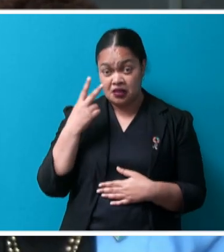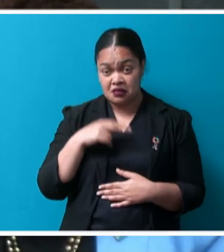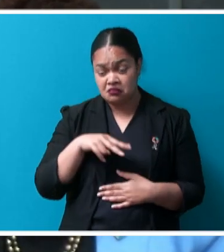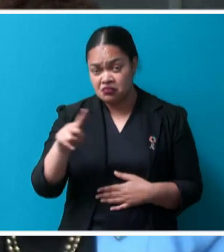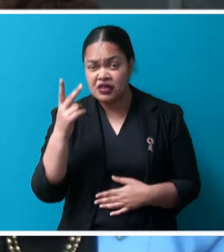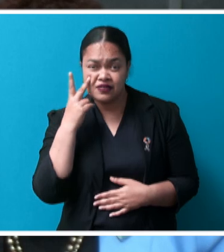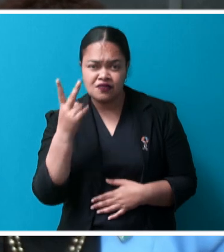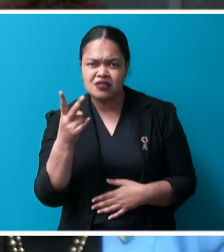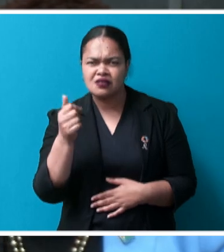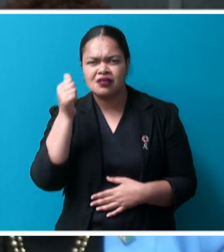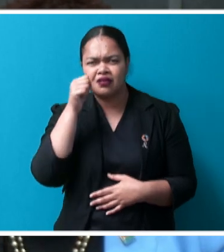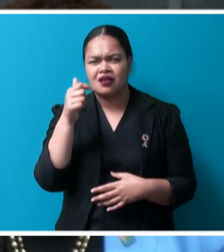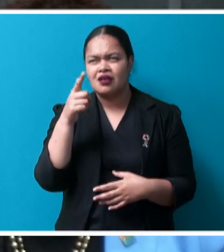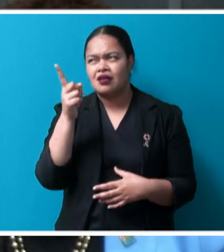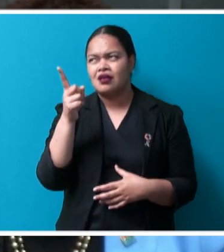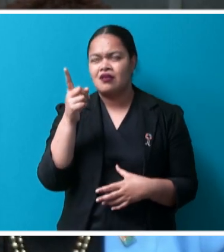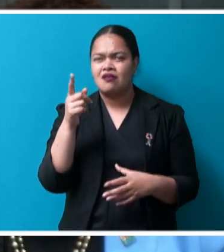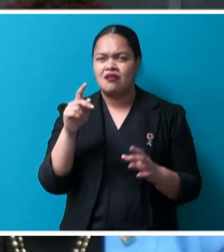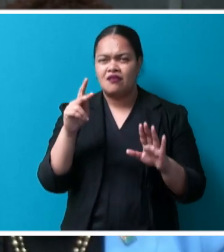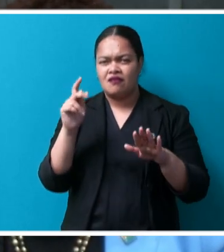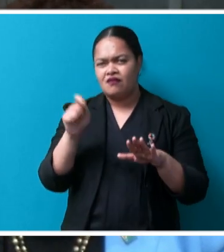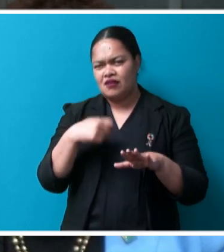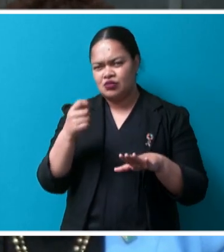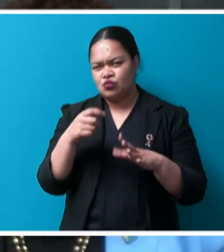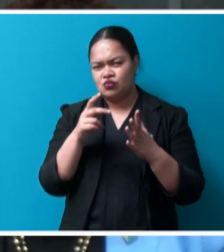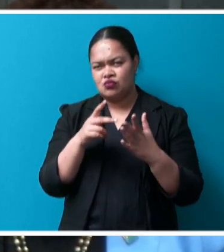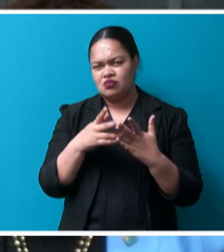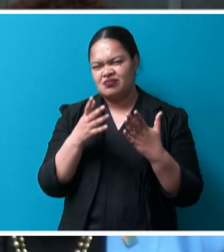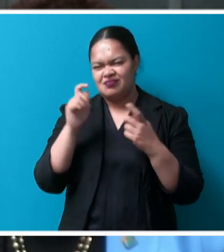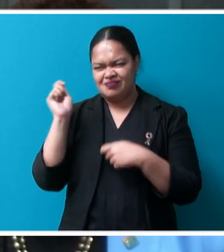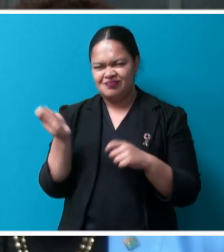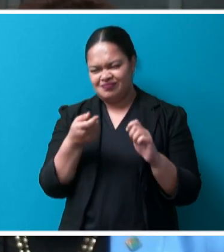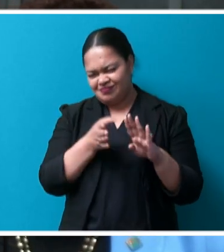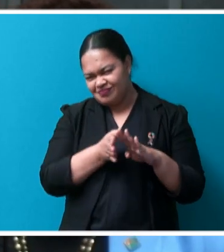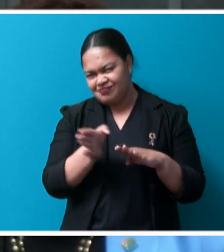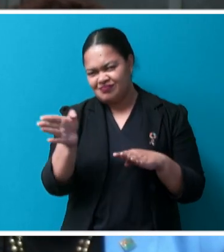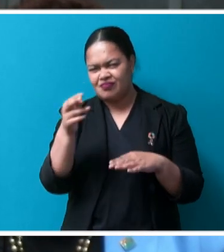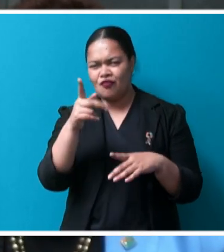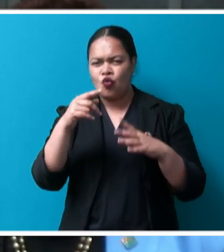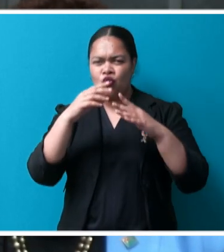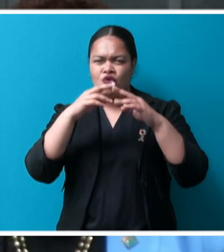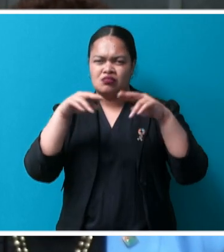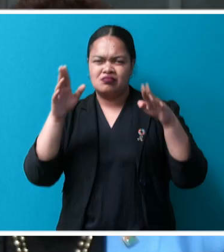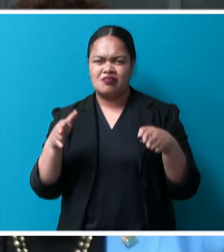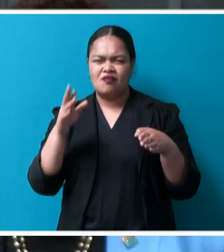FPBS, I learned that the site was given by the former Prime Minister to the